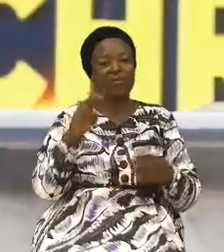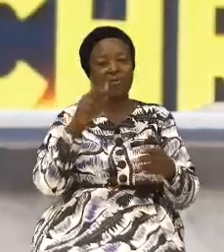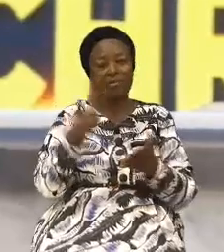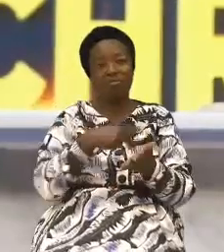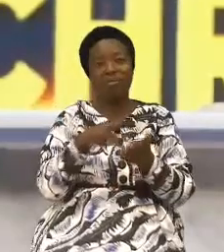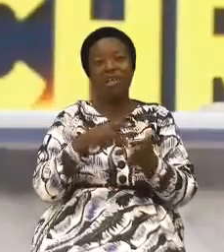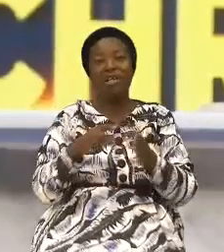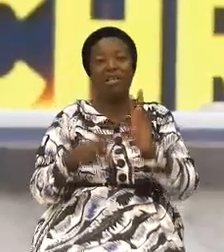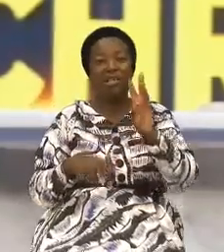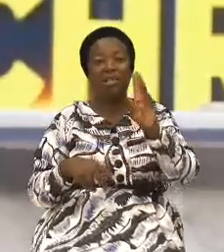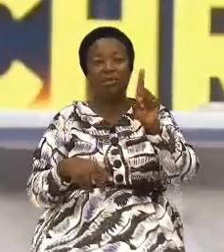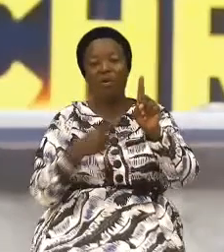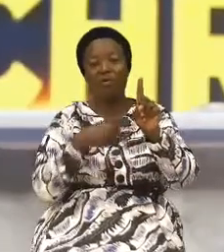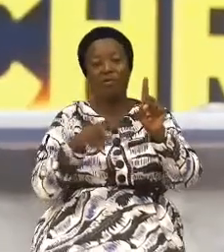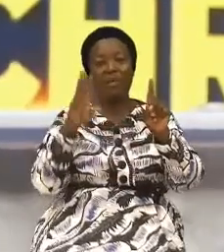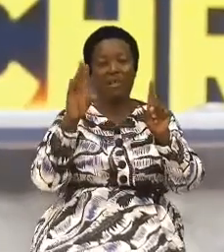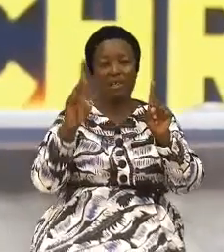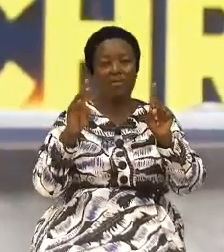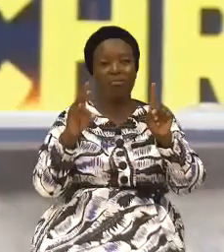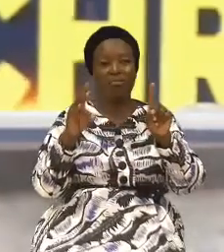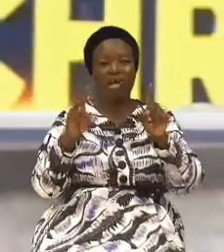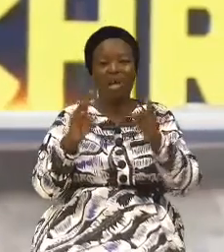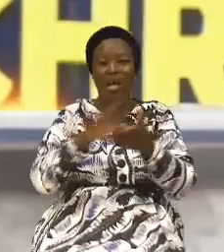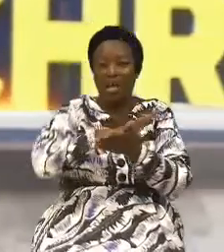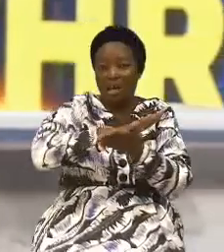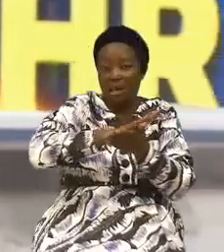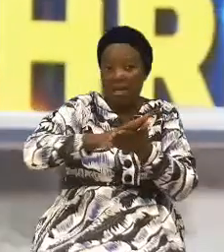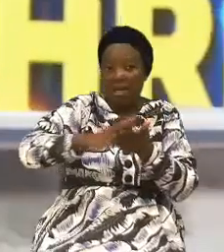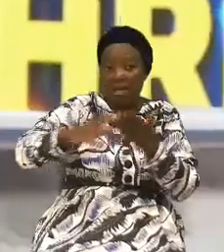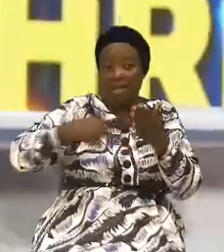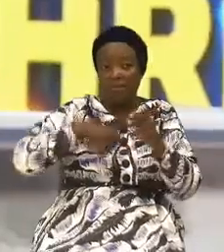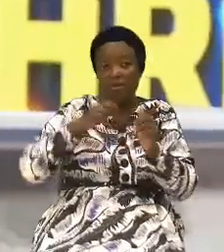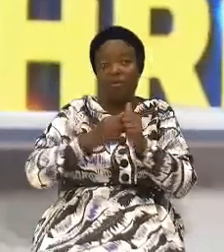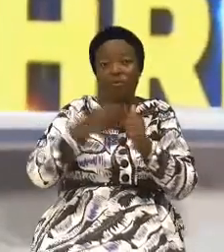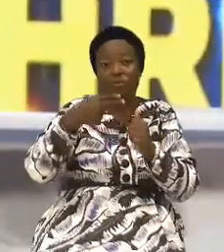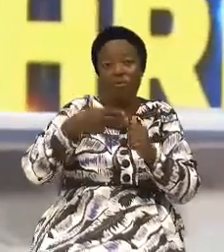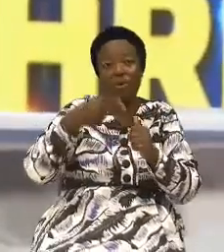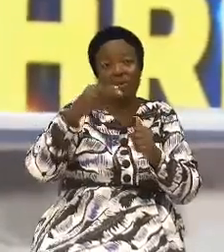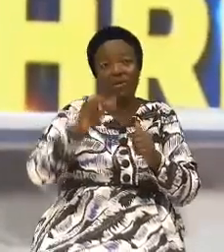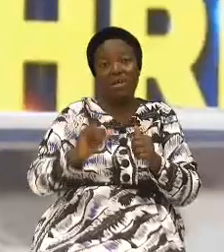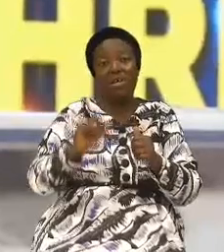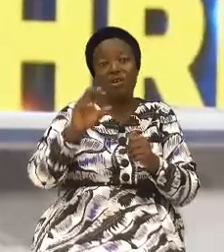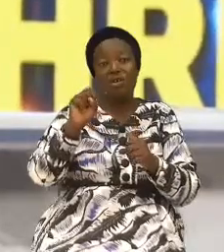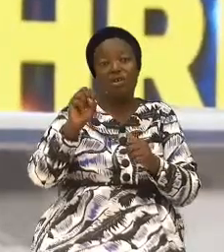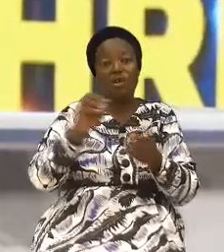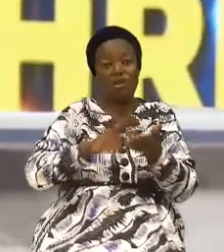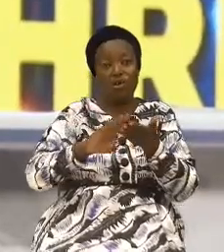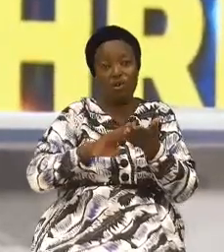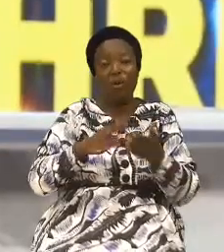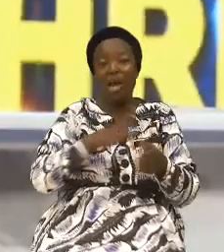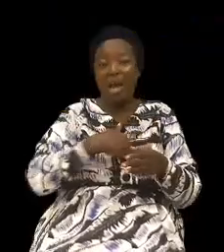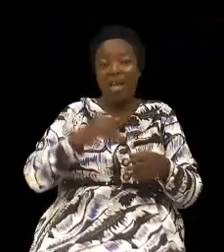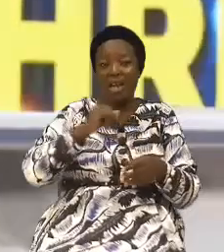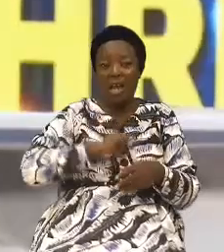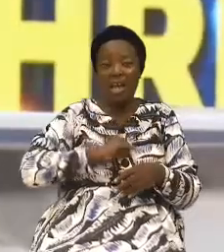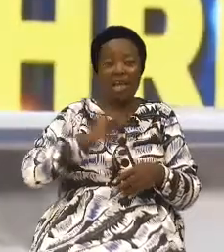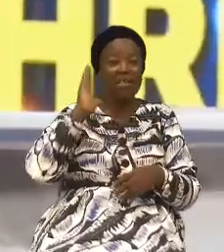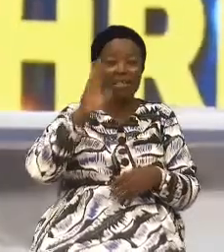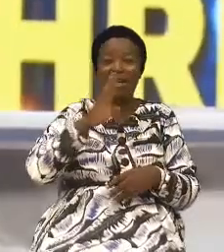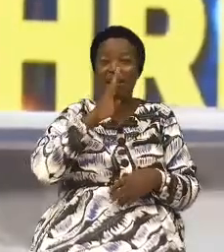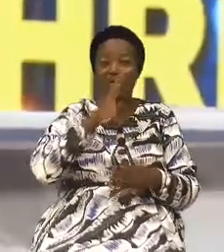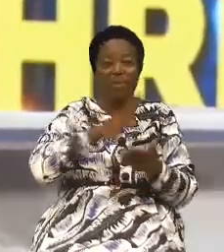purge me with hyssop, and I shall be cleaner, and I shall be cleaner,